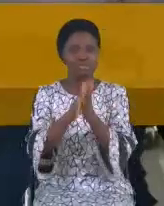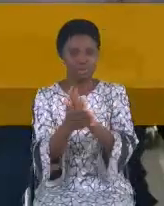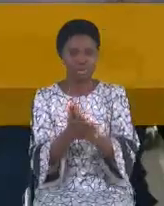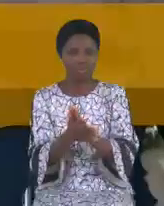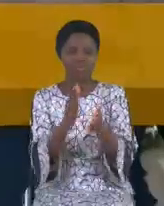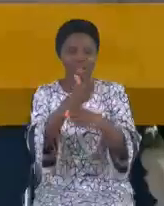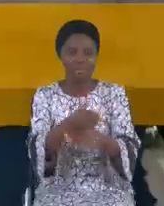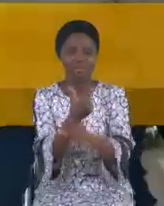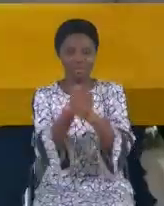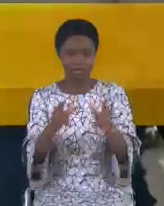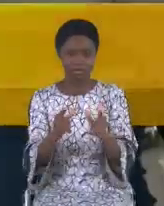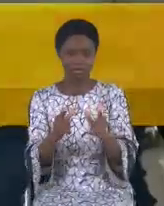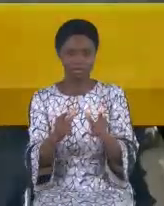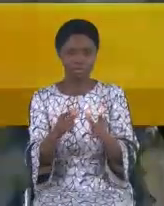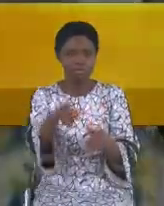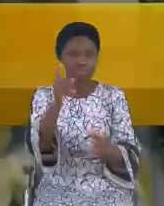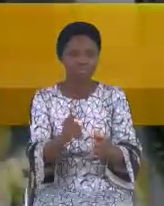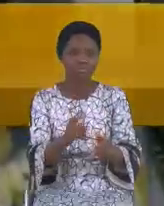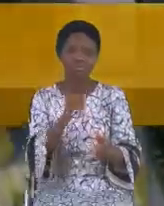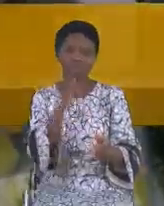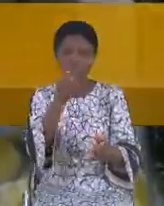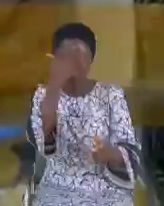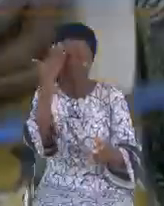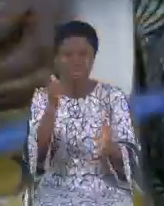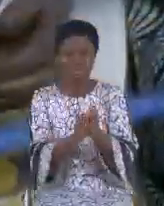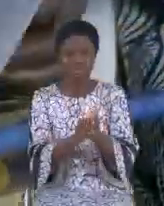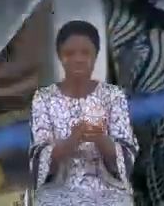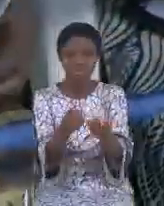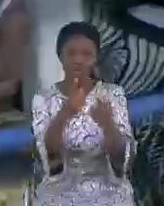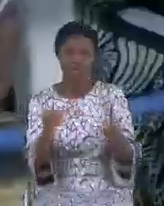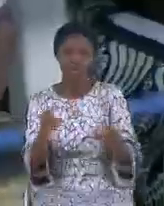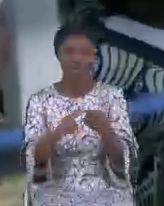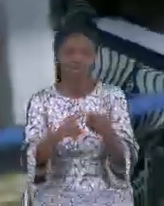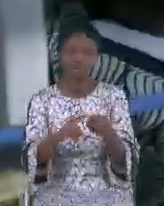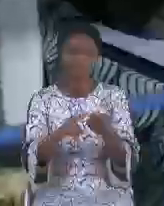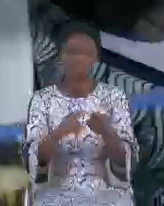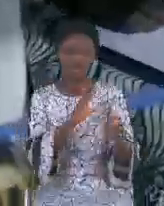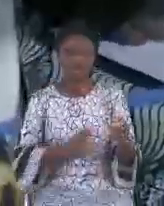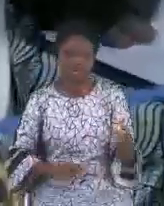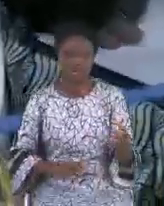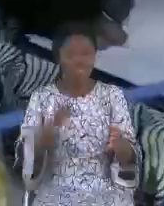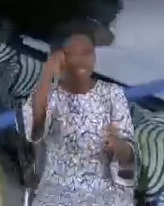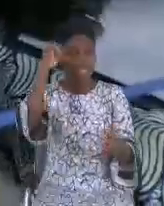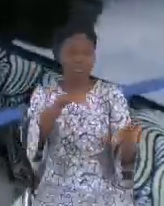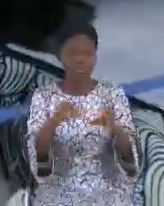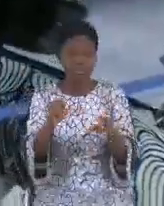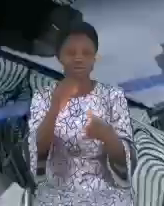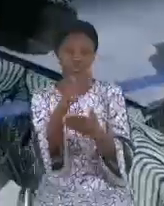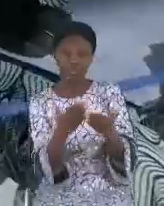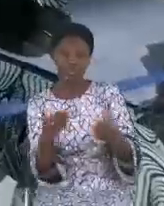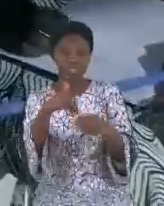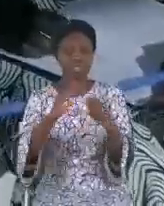liberation. You must not forget that coming to Christ, it does something in our lives, and